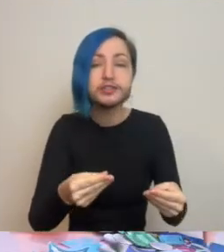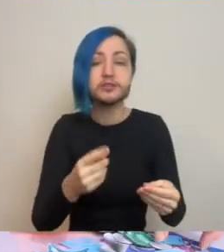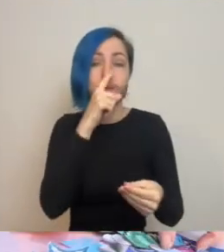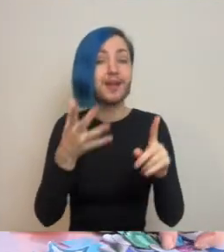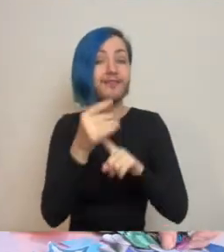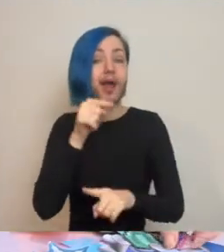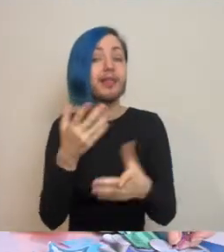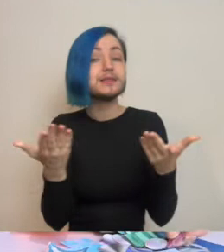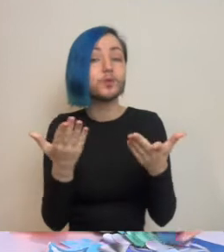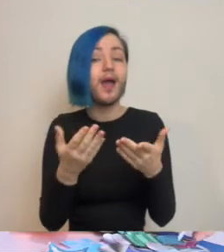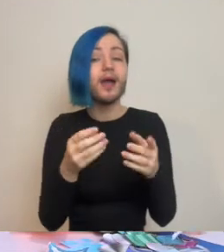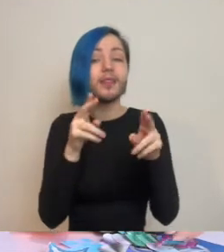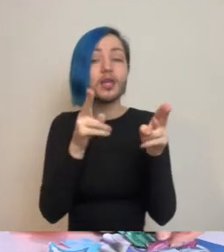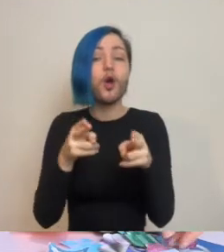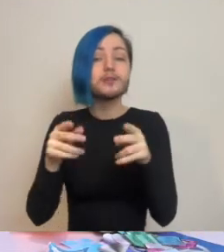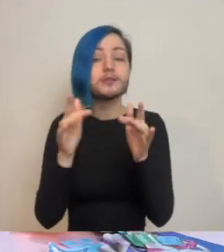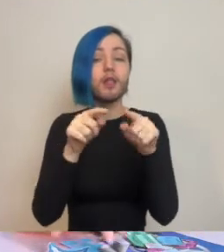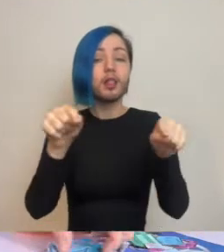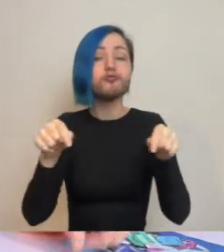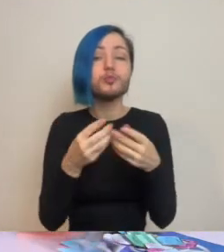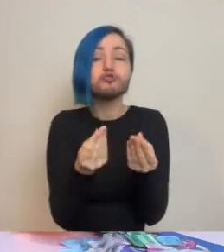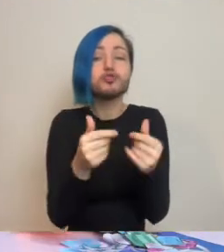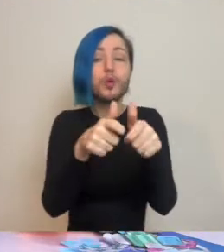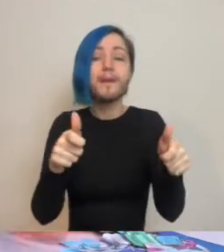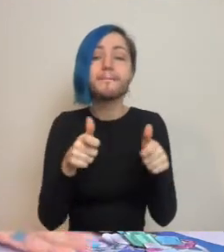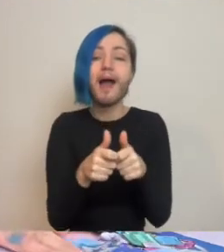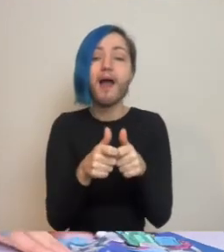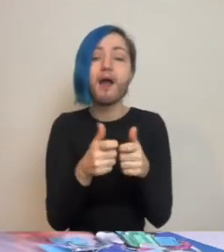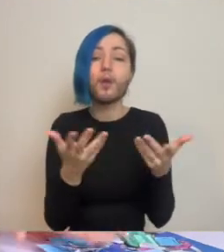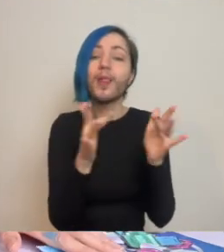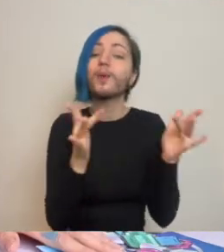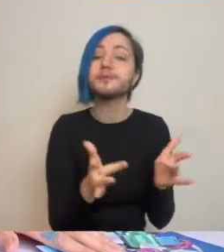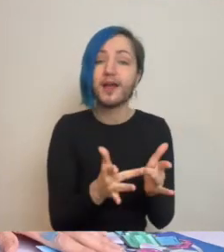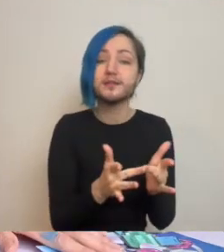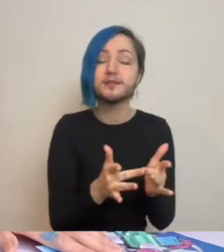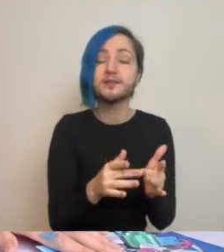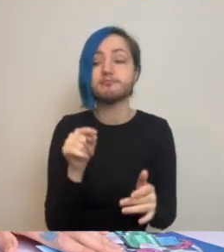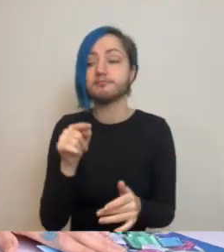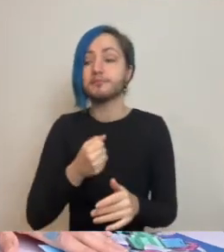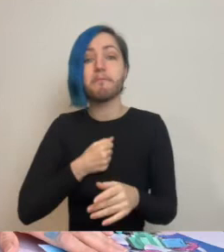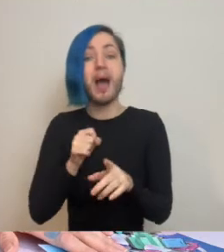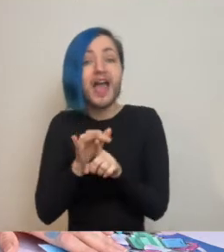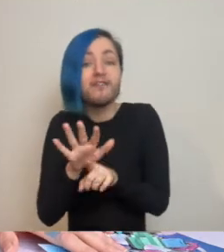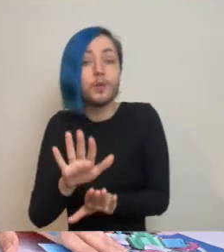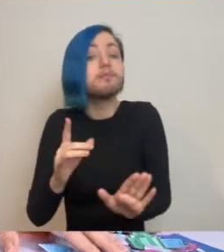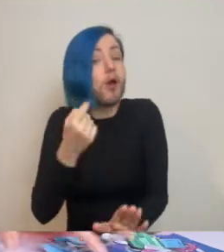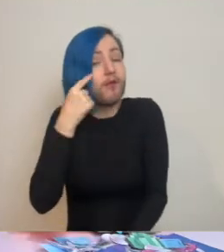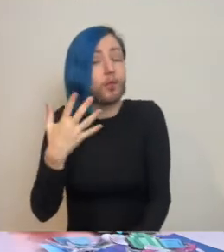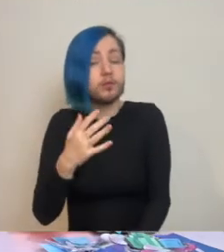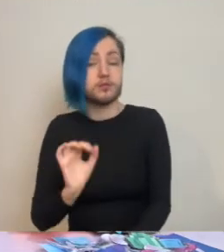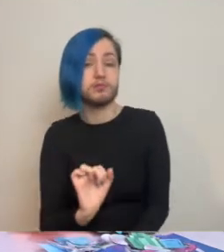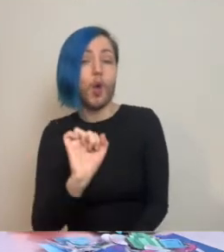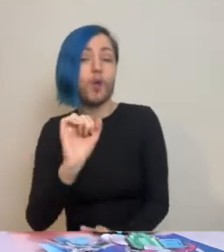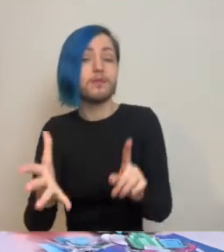Hospital Rooms resource pack on their website. These are my exciting influences, but of course you can find your own, which you